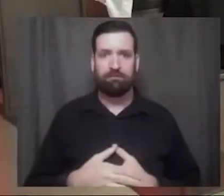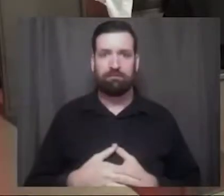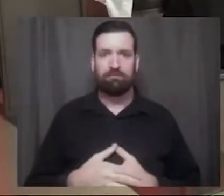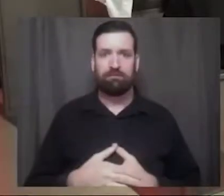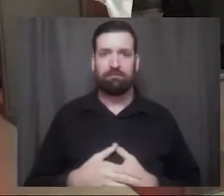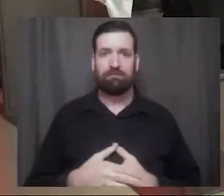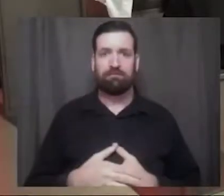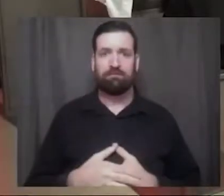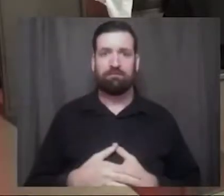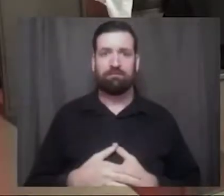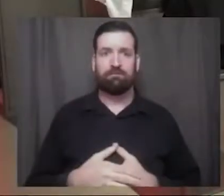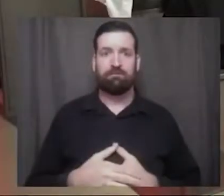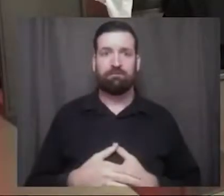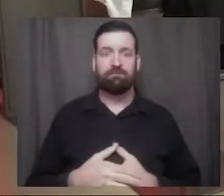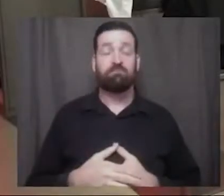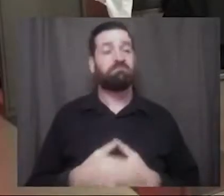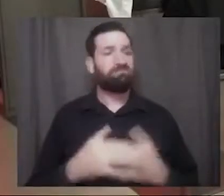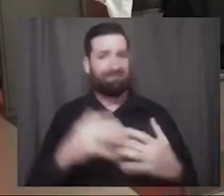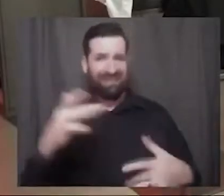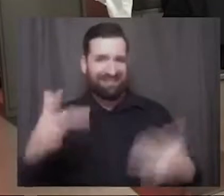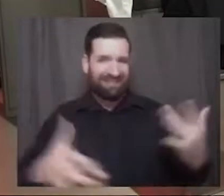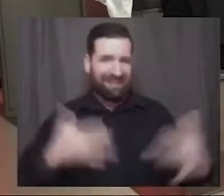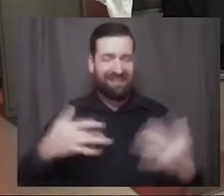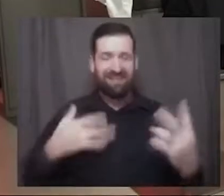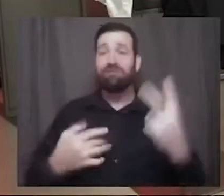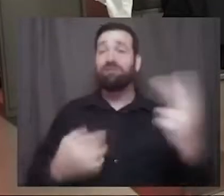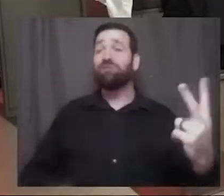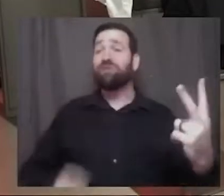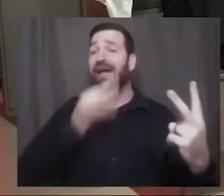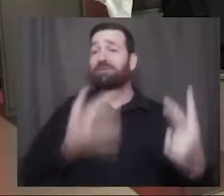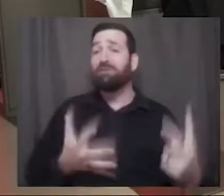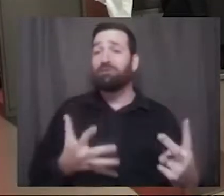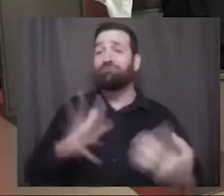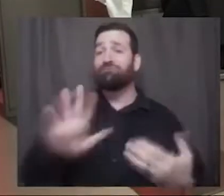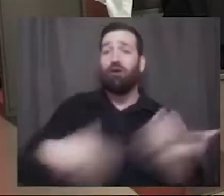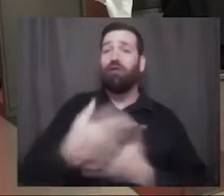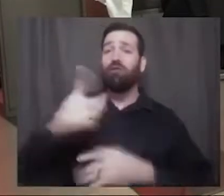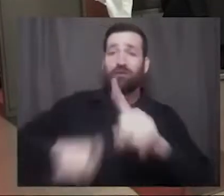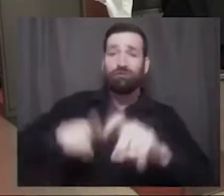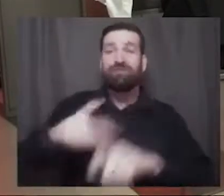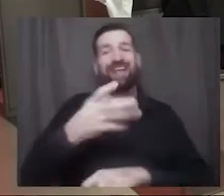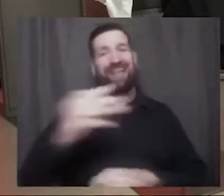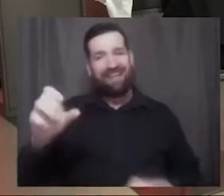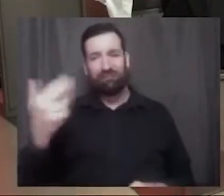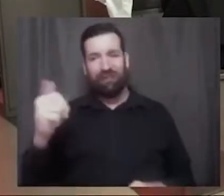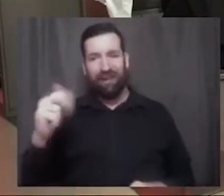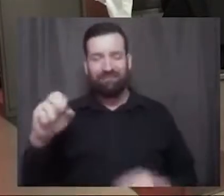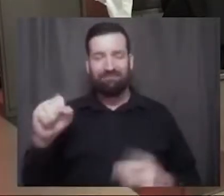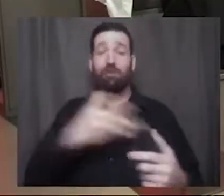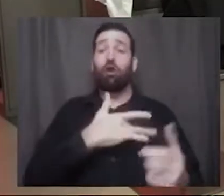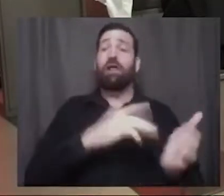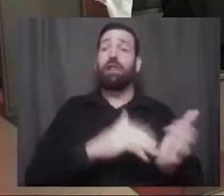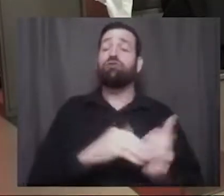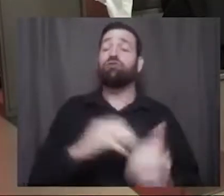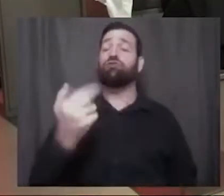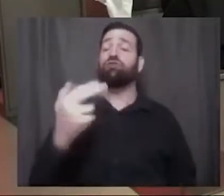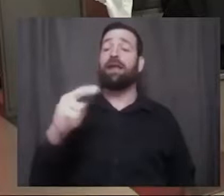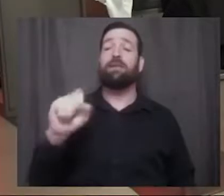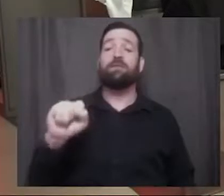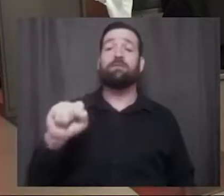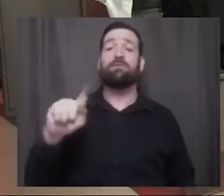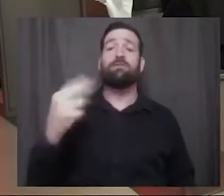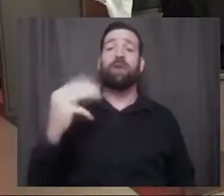We're so excited to have two experts join us today to answer all of your questions and Shannon's questions. We have cardiologist Dr. Shannon Hoos Thompson, thank you. And